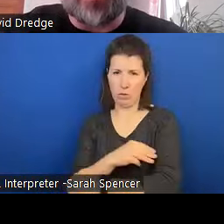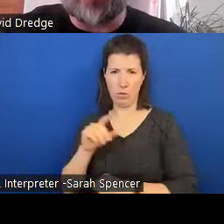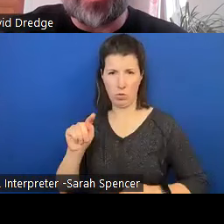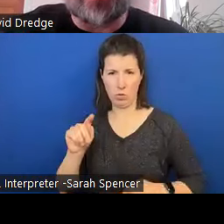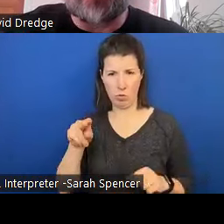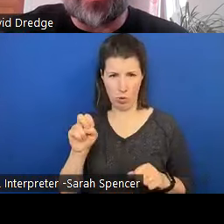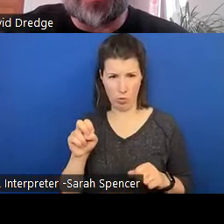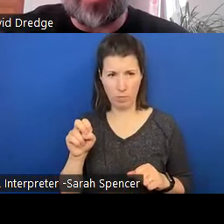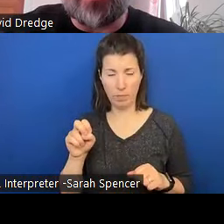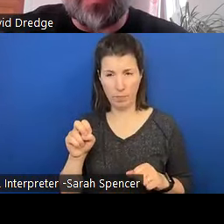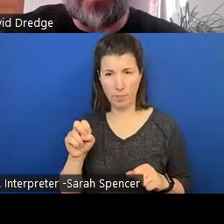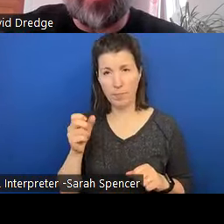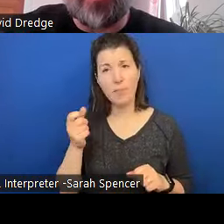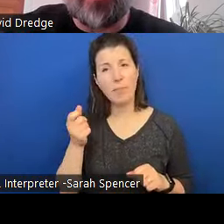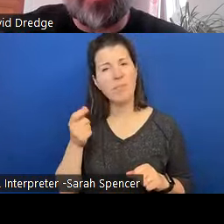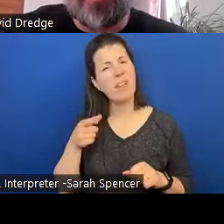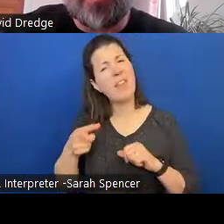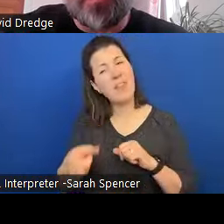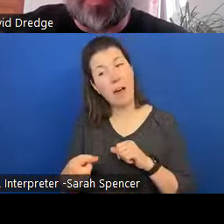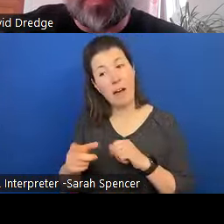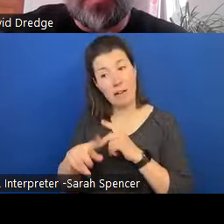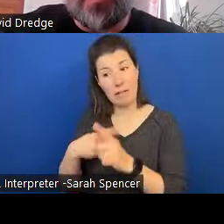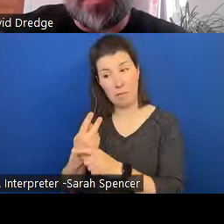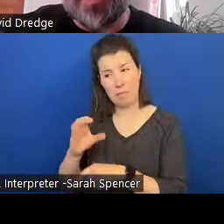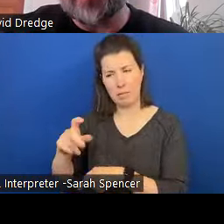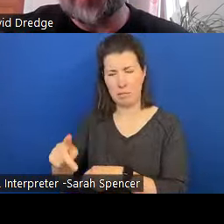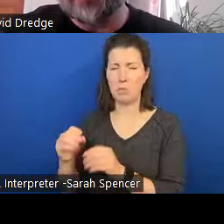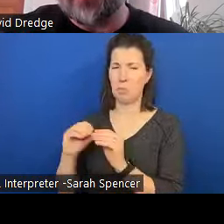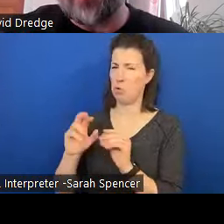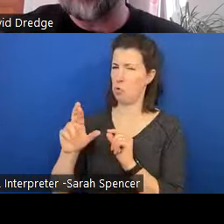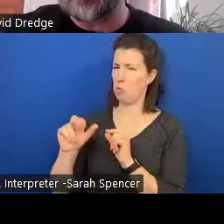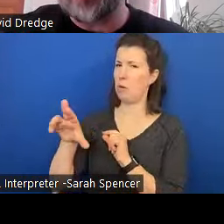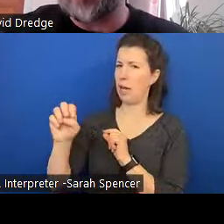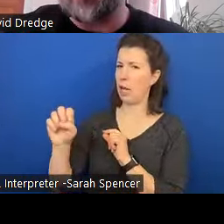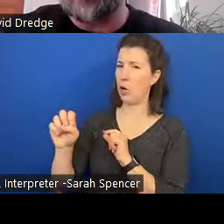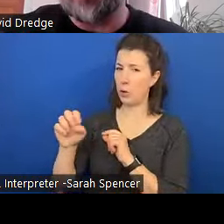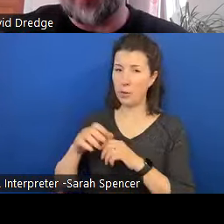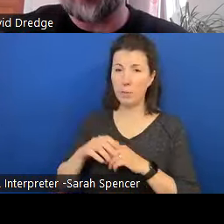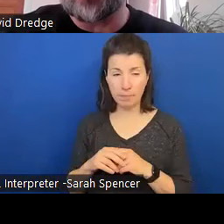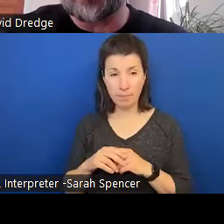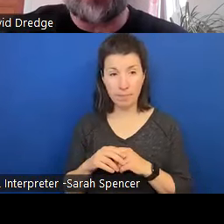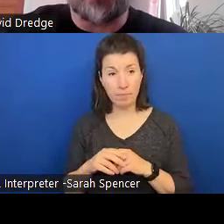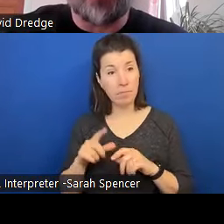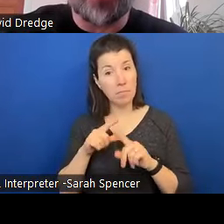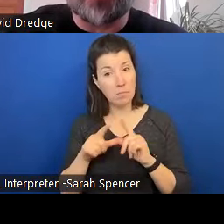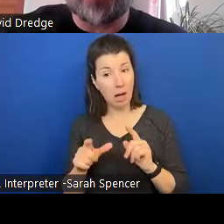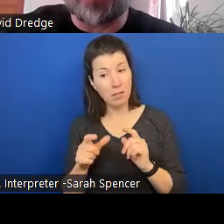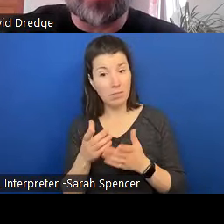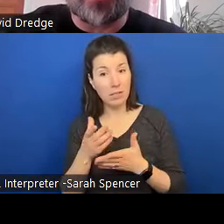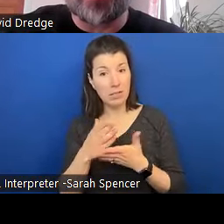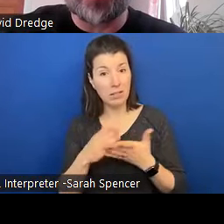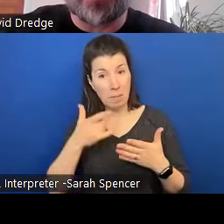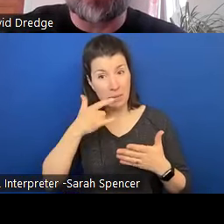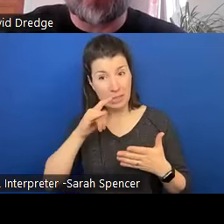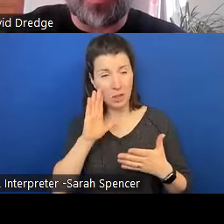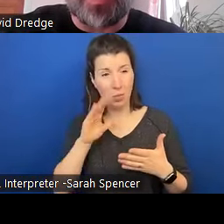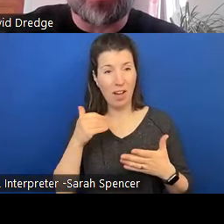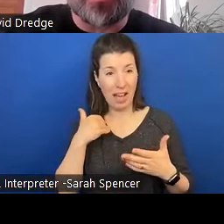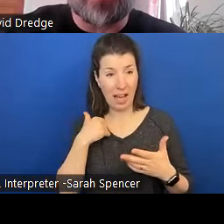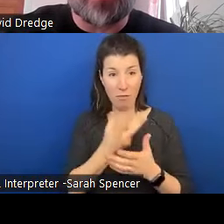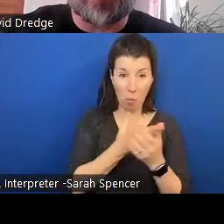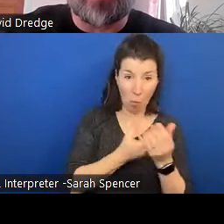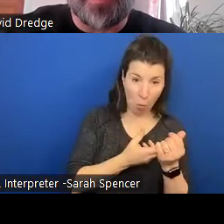And this one is pretty rare. But a lot of kids have some of both or some of all three. So it's not always